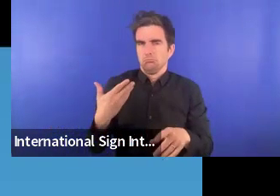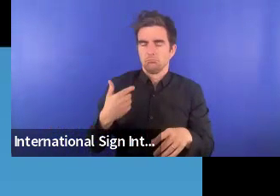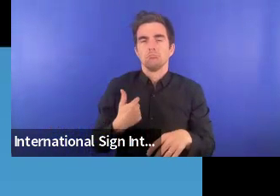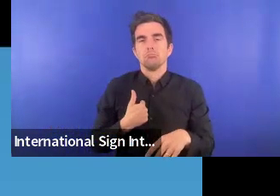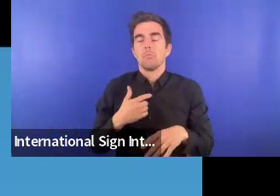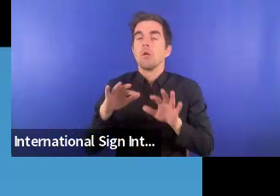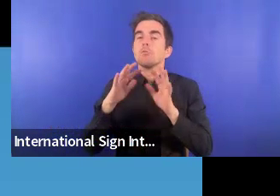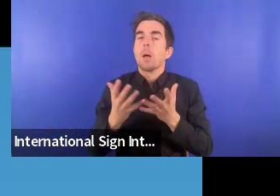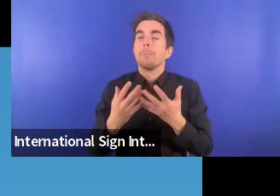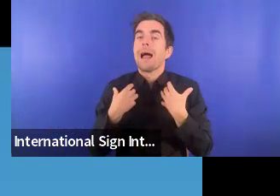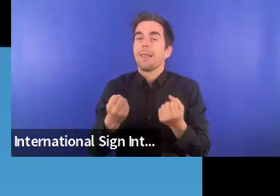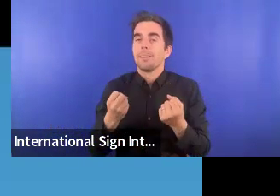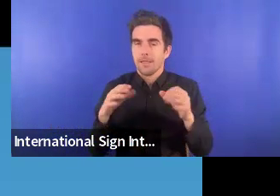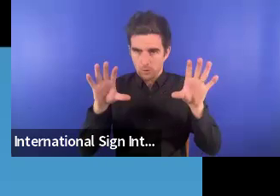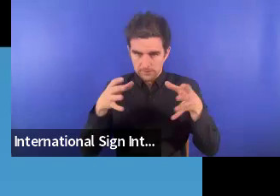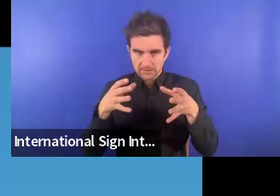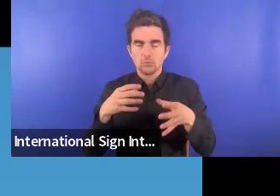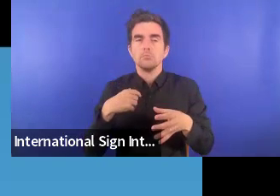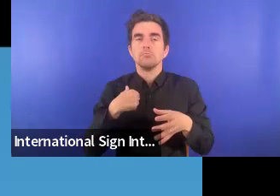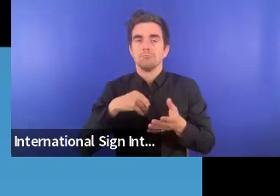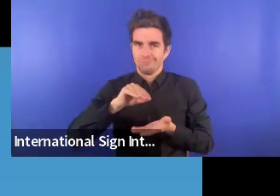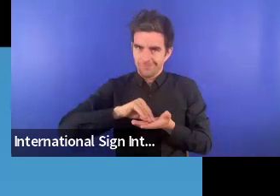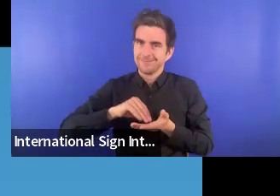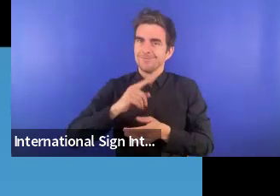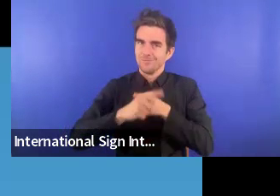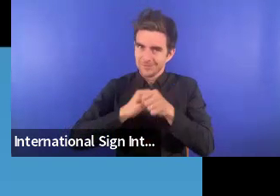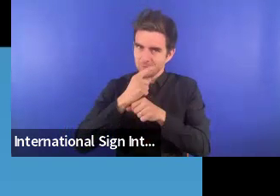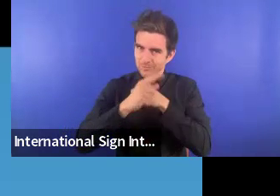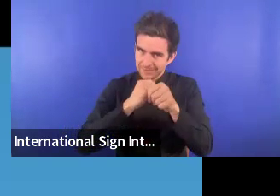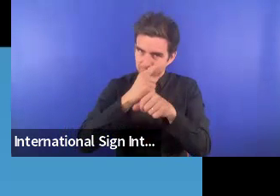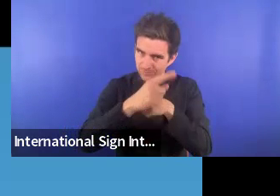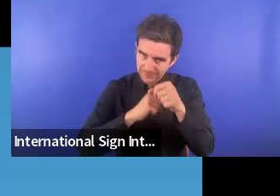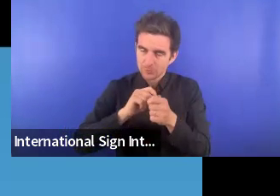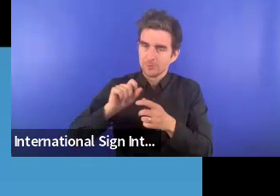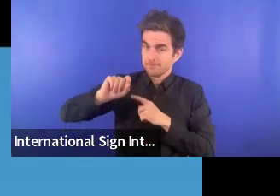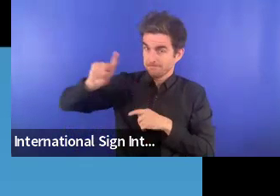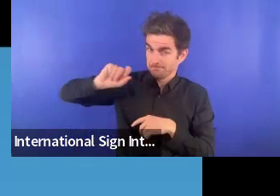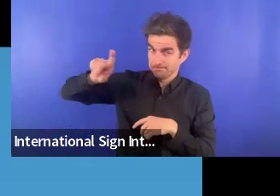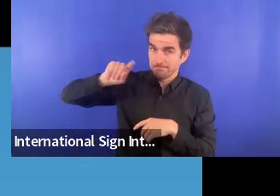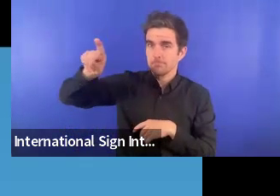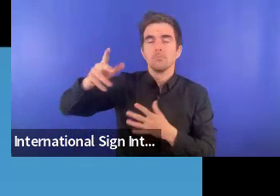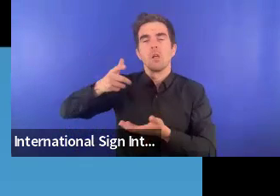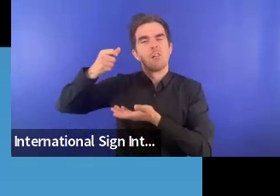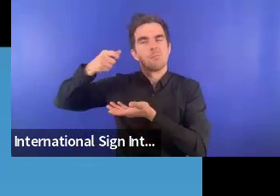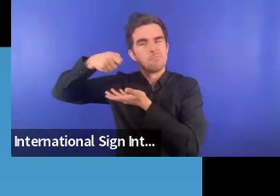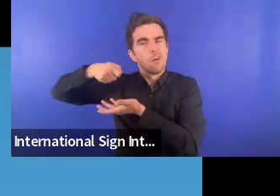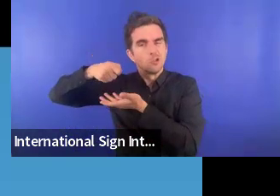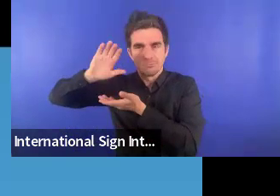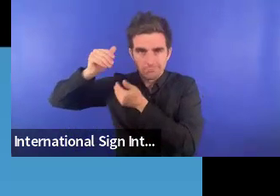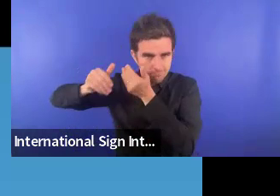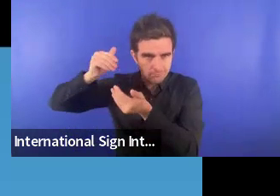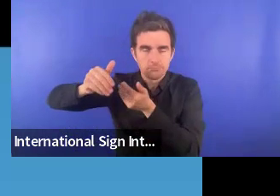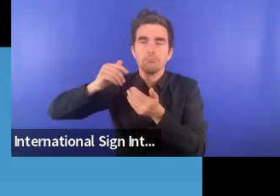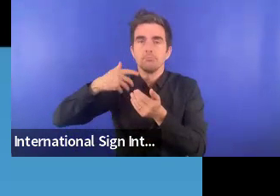Office Management Budget, to provide recommendations and calls for how the US government